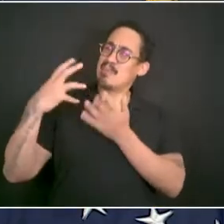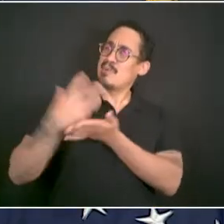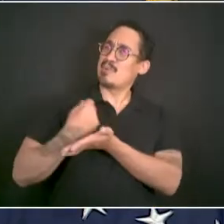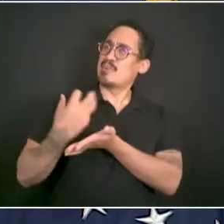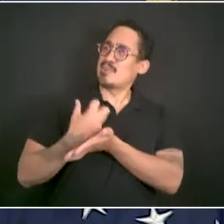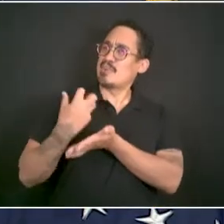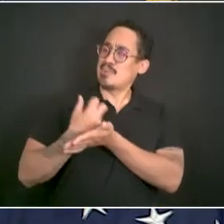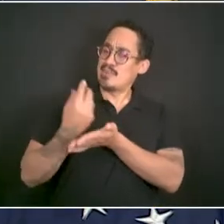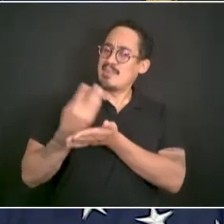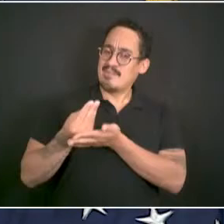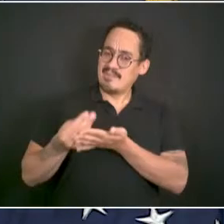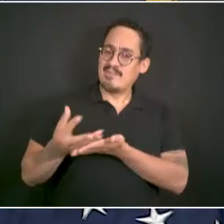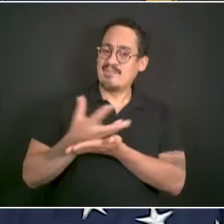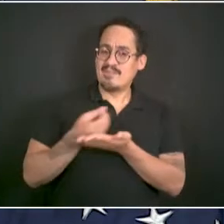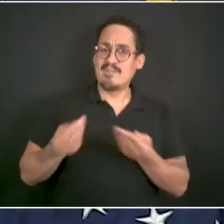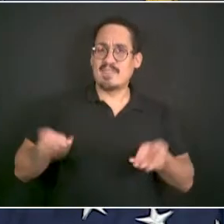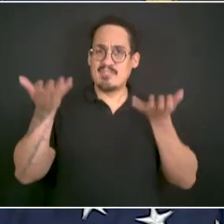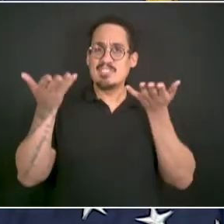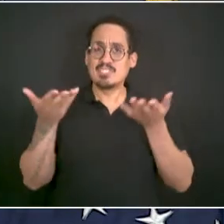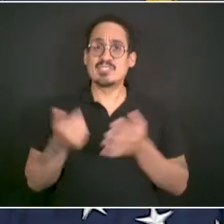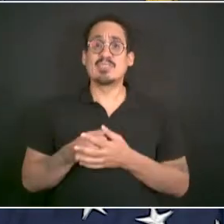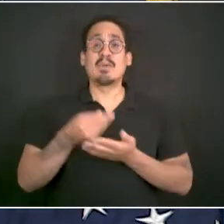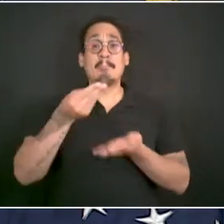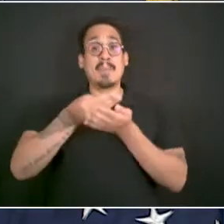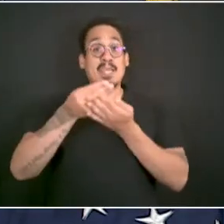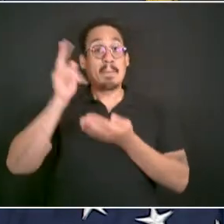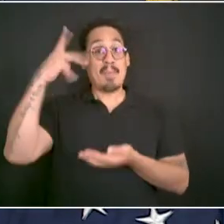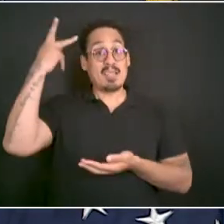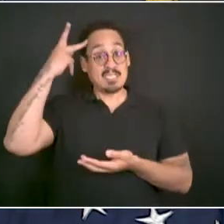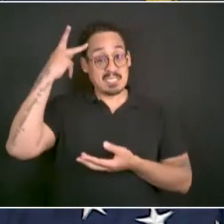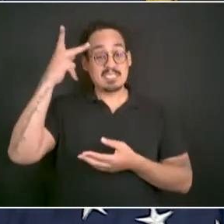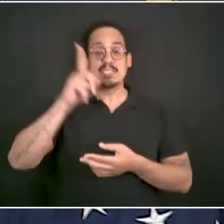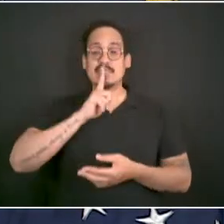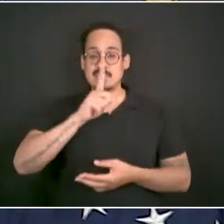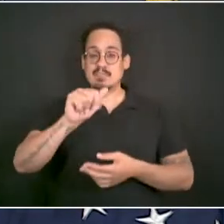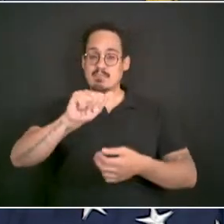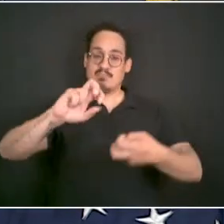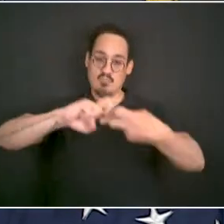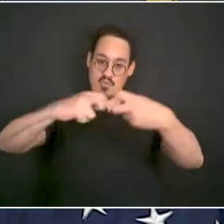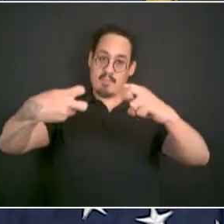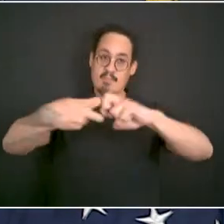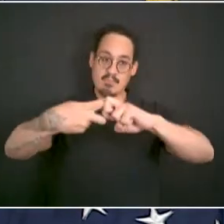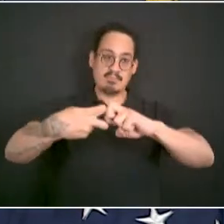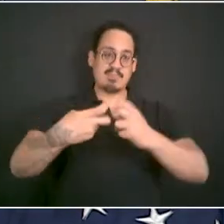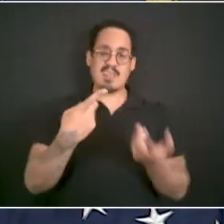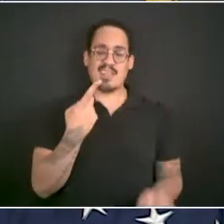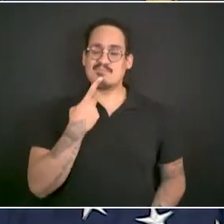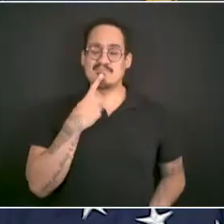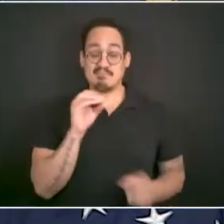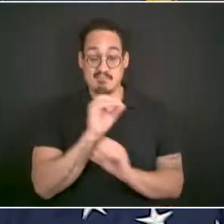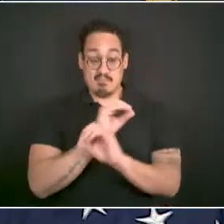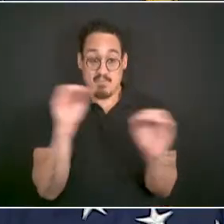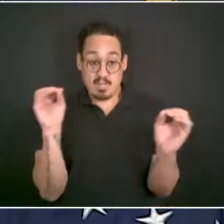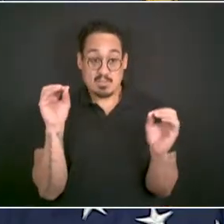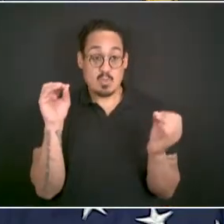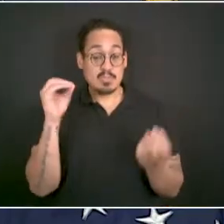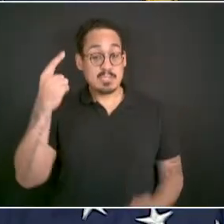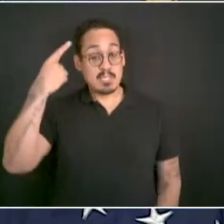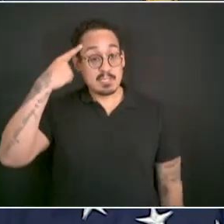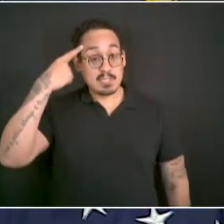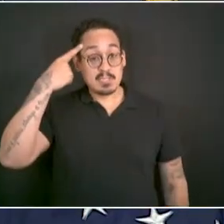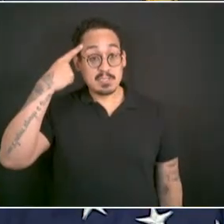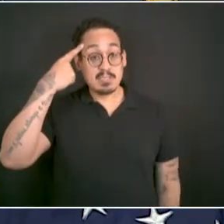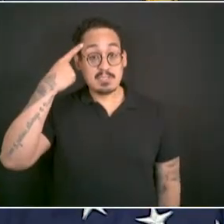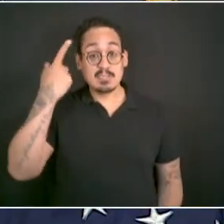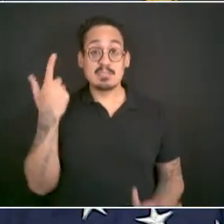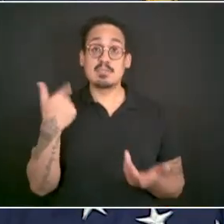Money in politics is a problem. And it makes no sense that we are calling people,